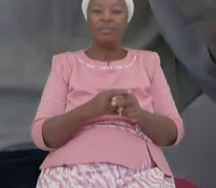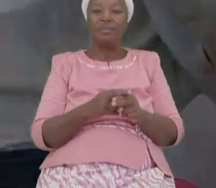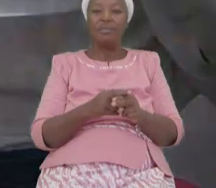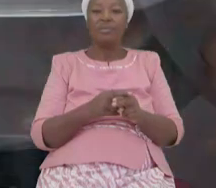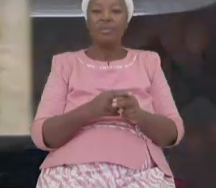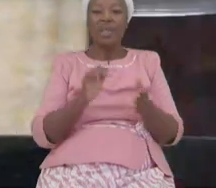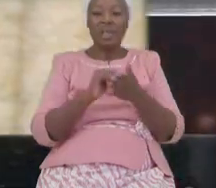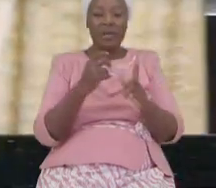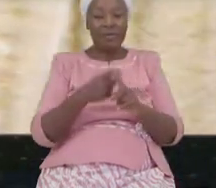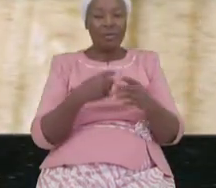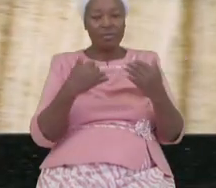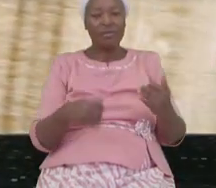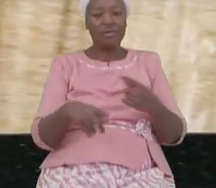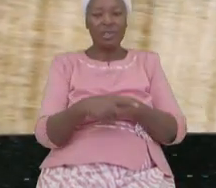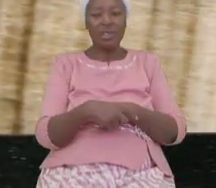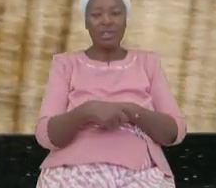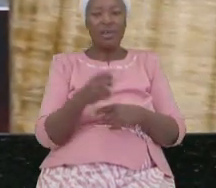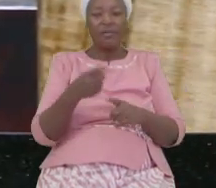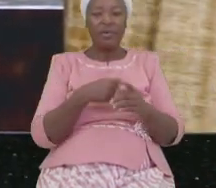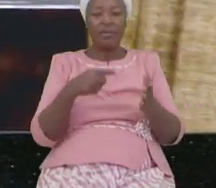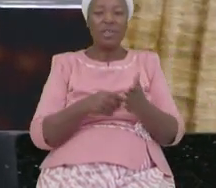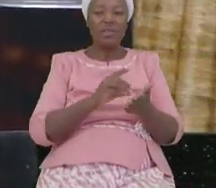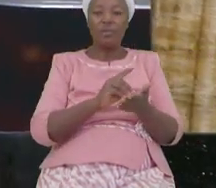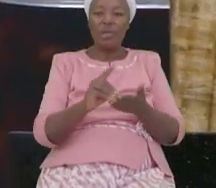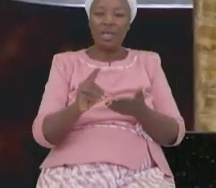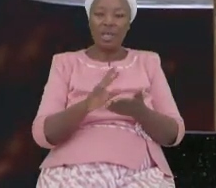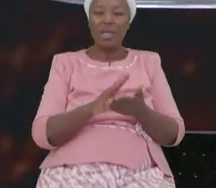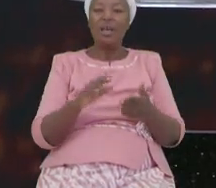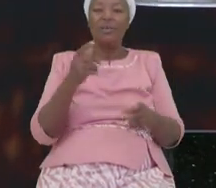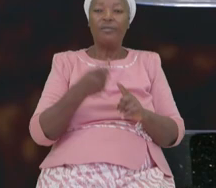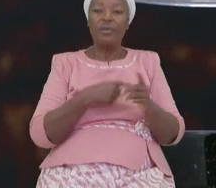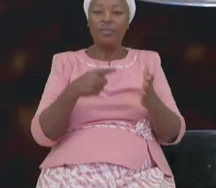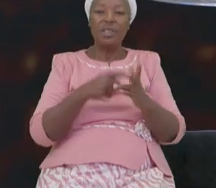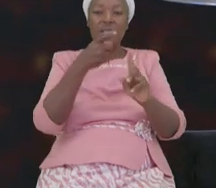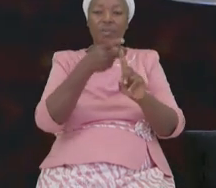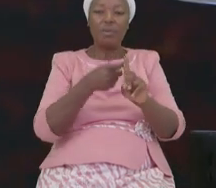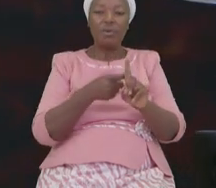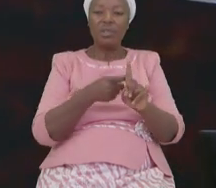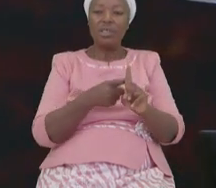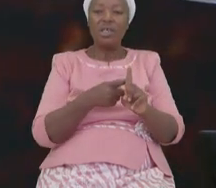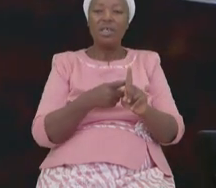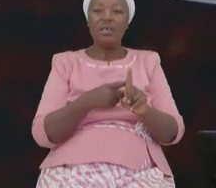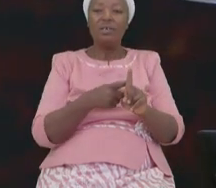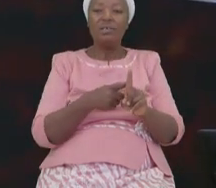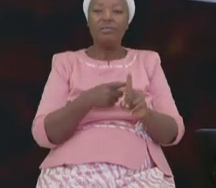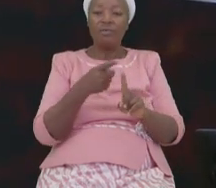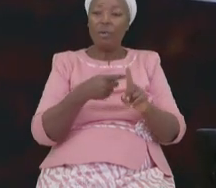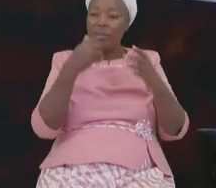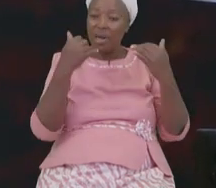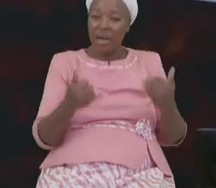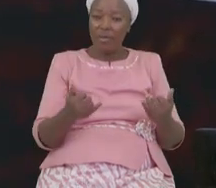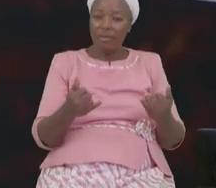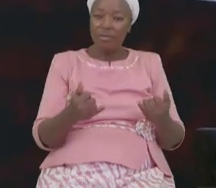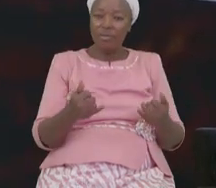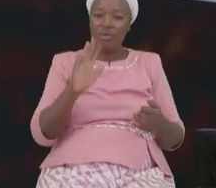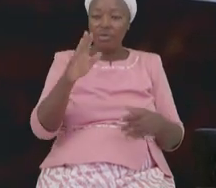That from today, from this week, from this month, henceforth,